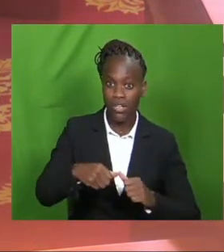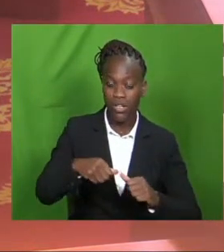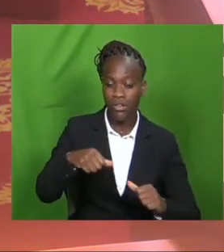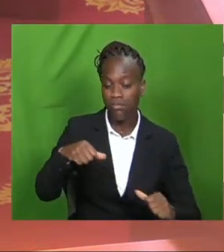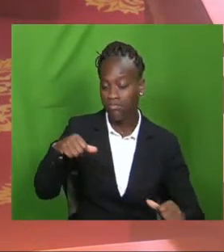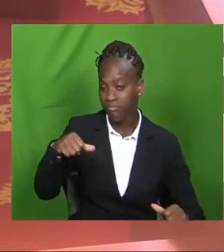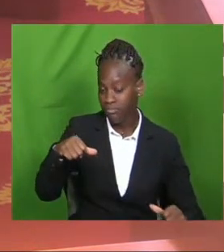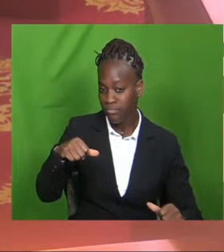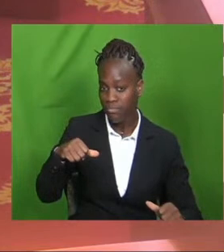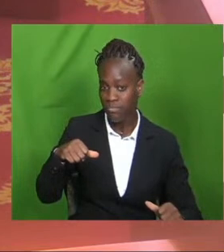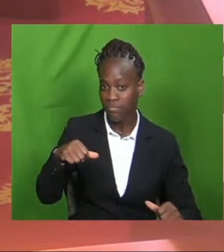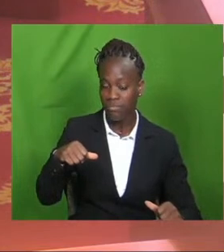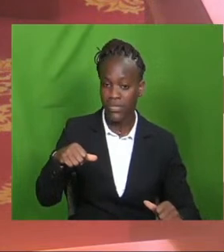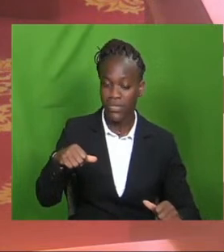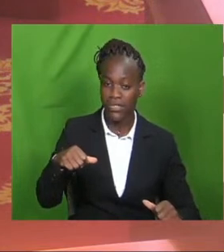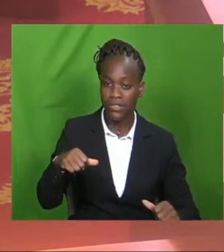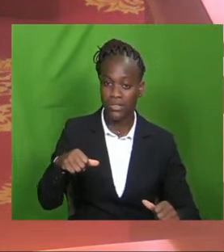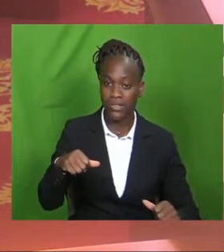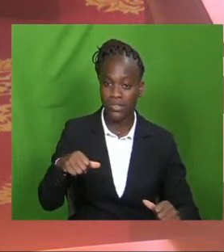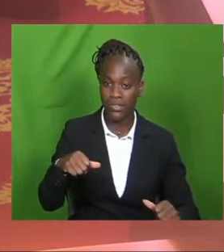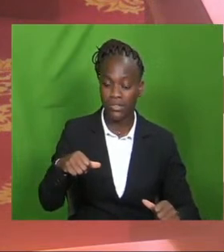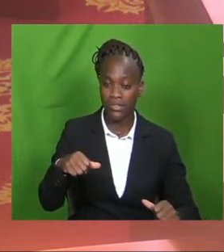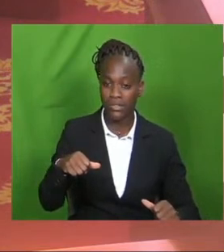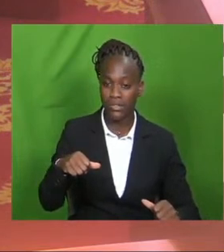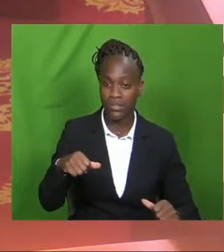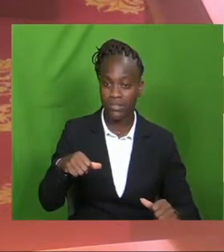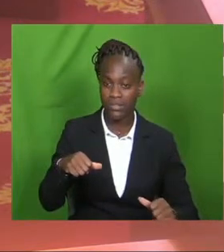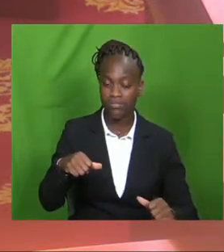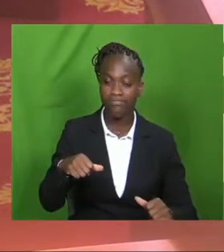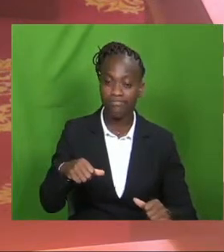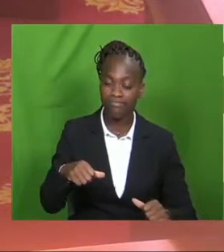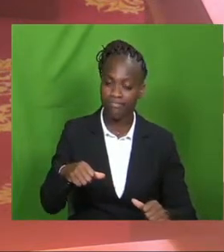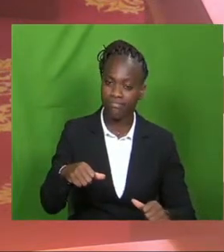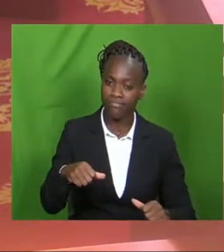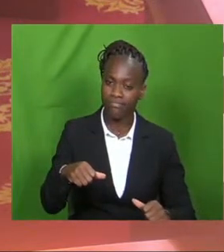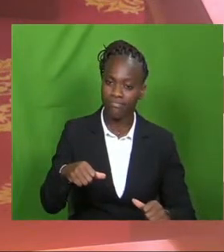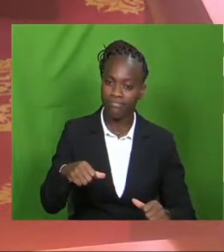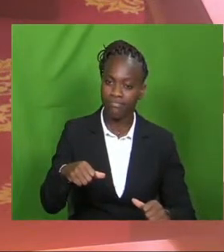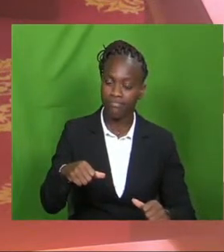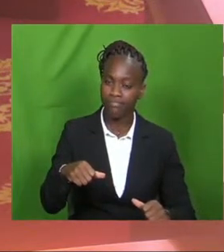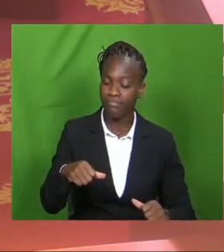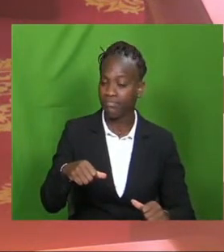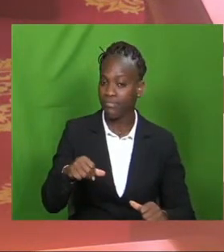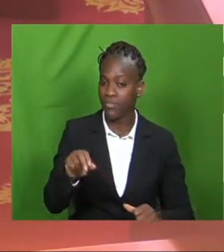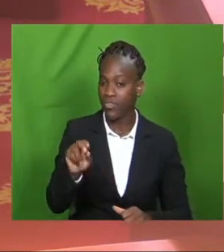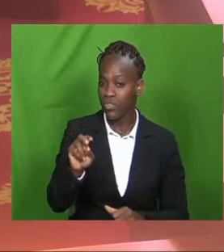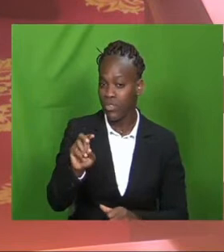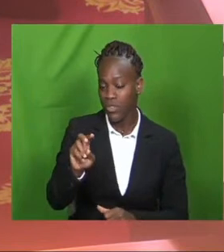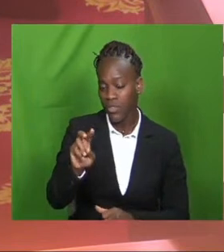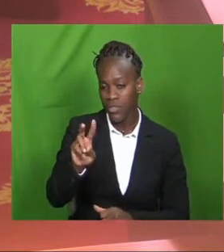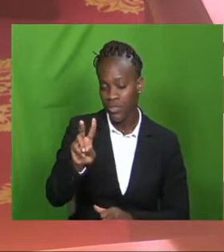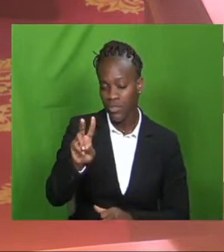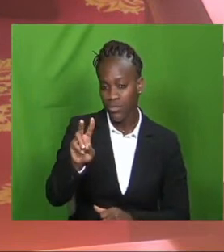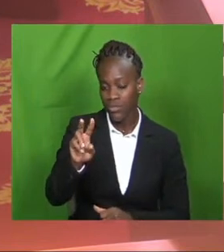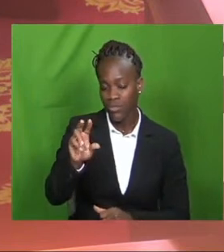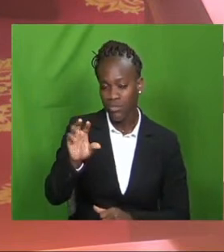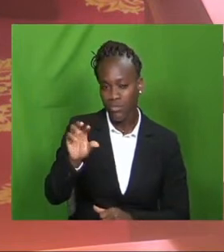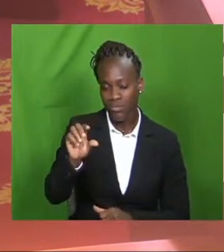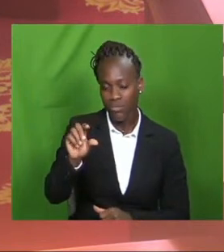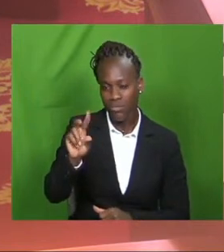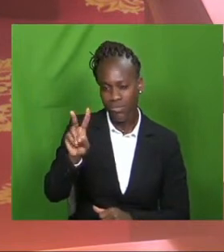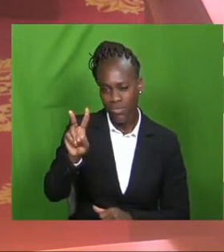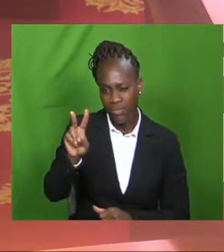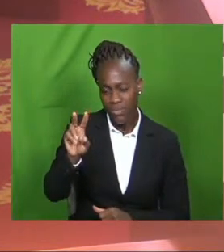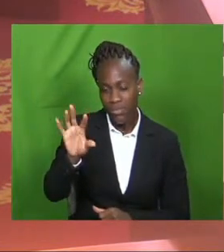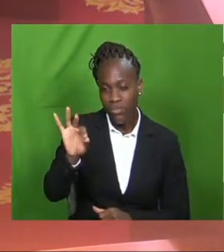to Balivaka to Nungwa also measures 20.5 kilometers.